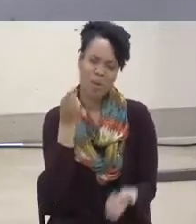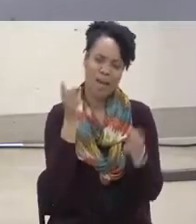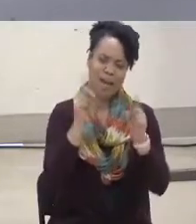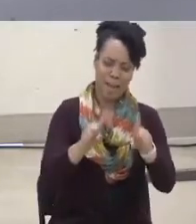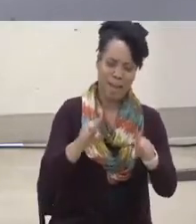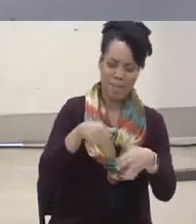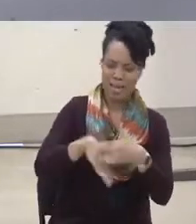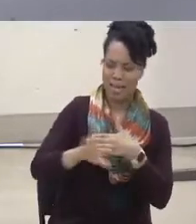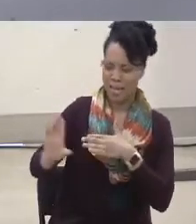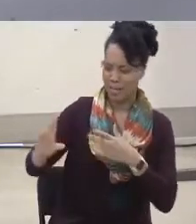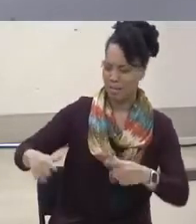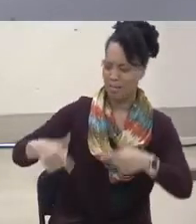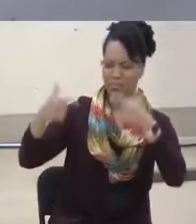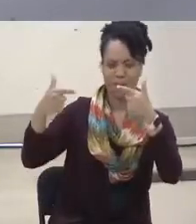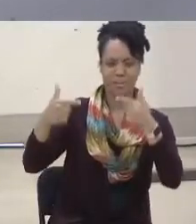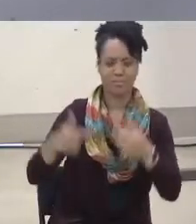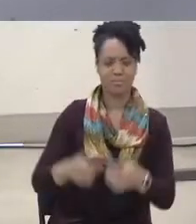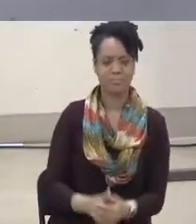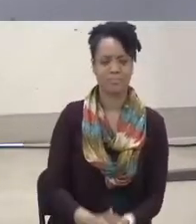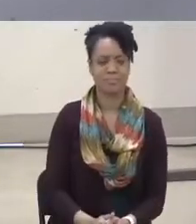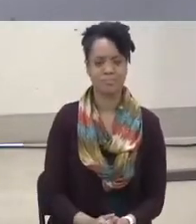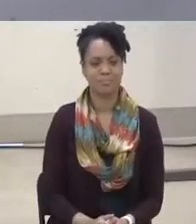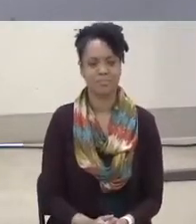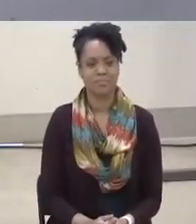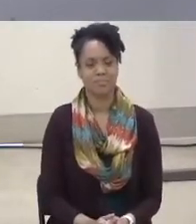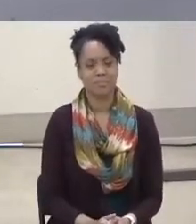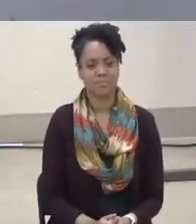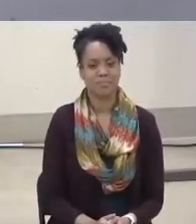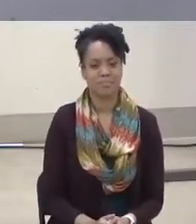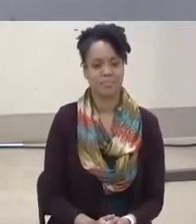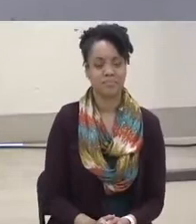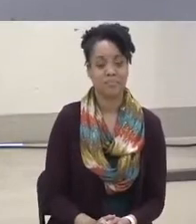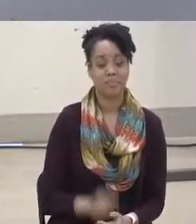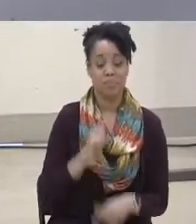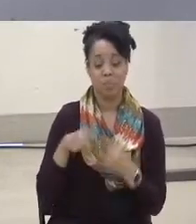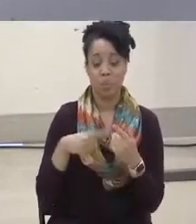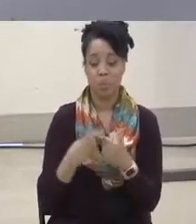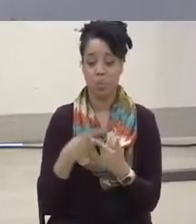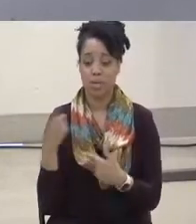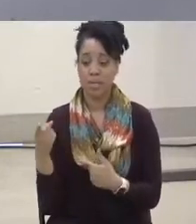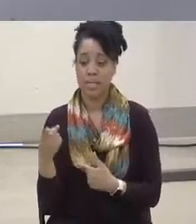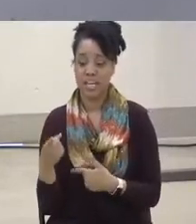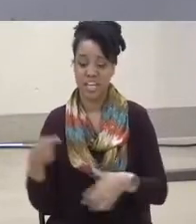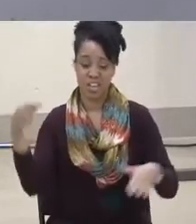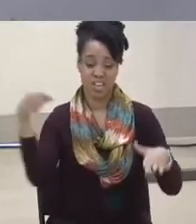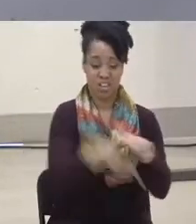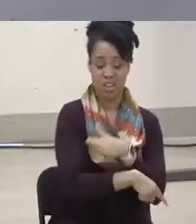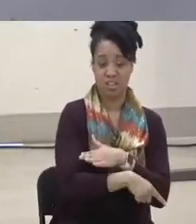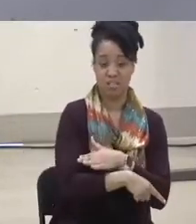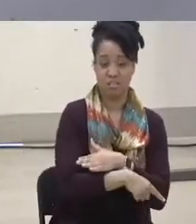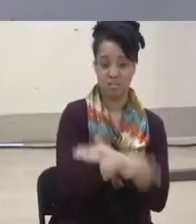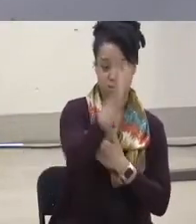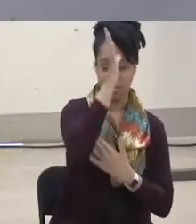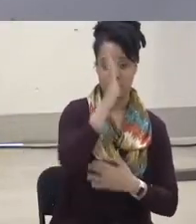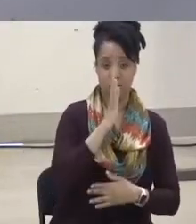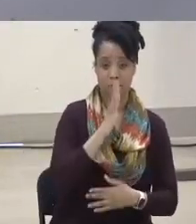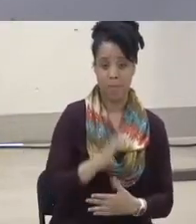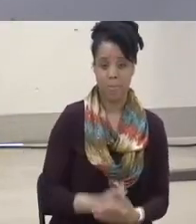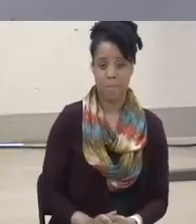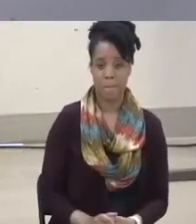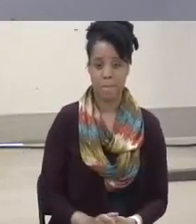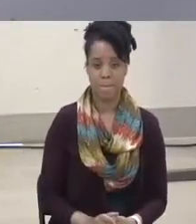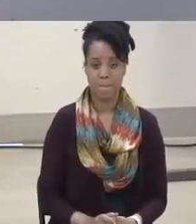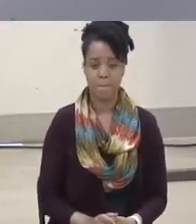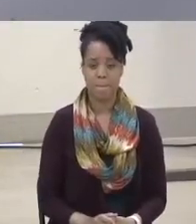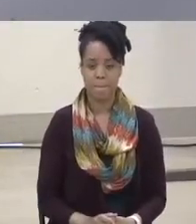own life David vio lo que pasó en su propia vida when he killed a man, cuando mató a un hombre,